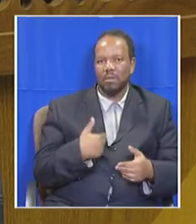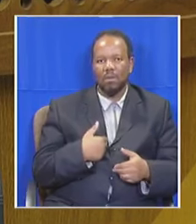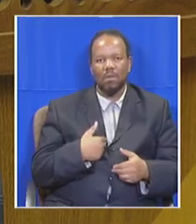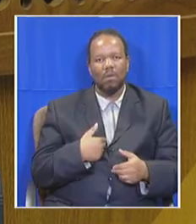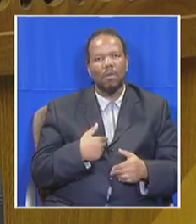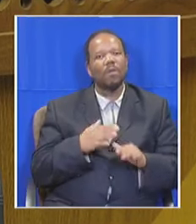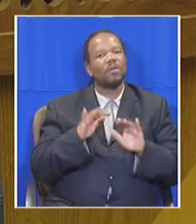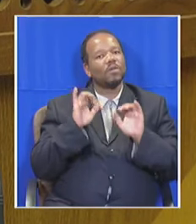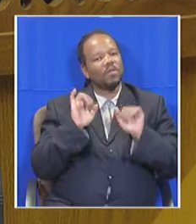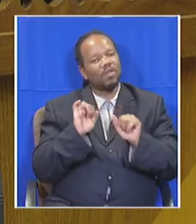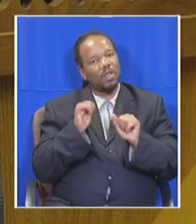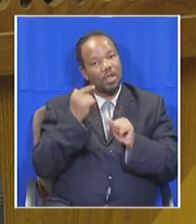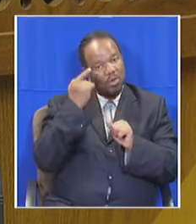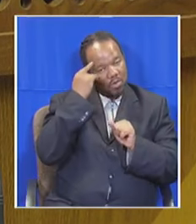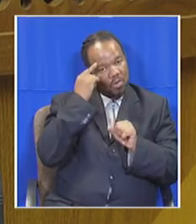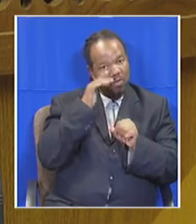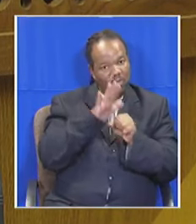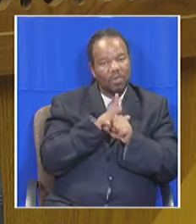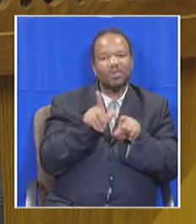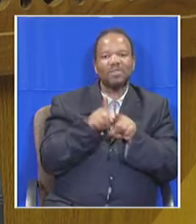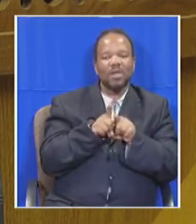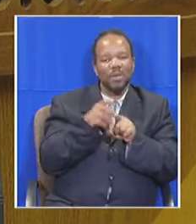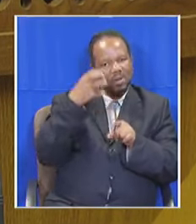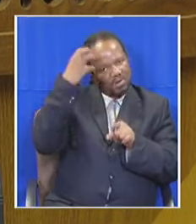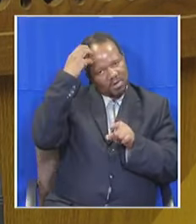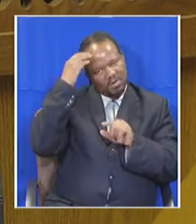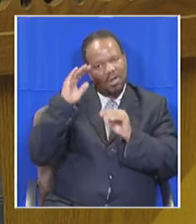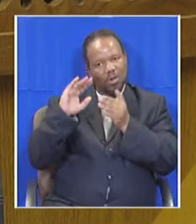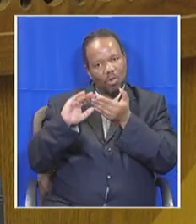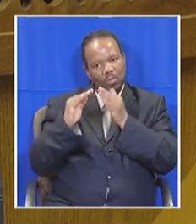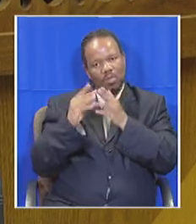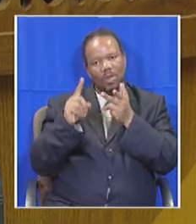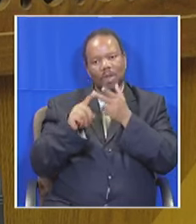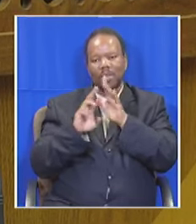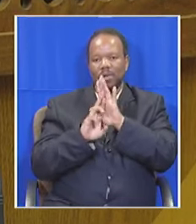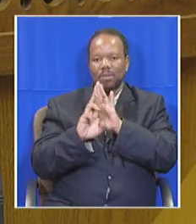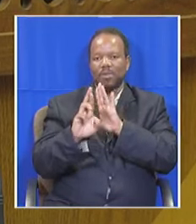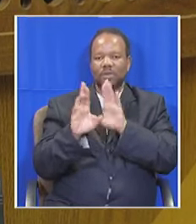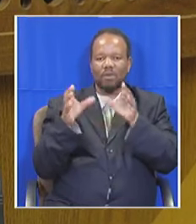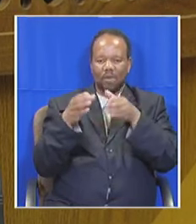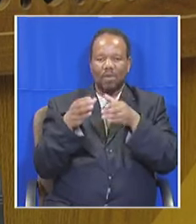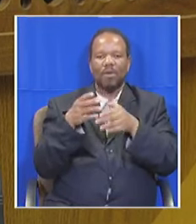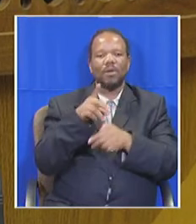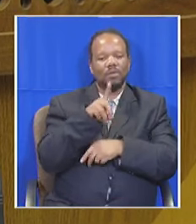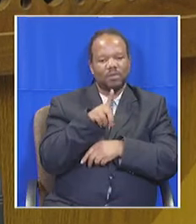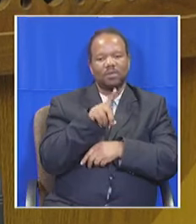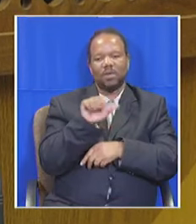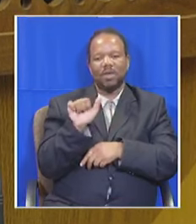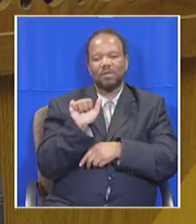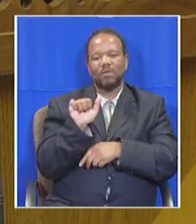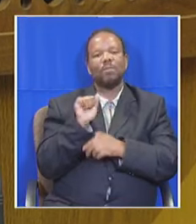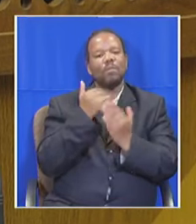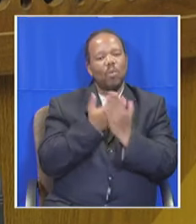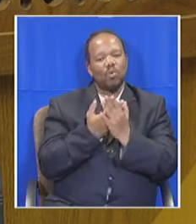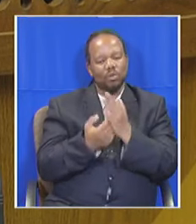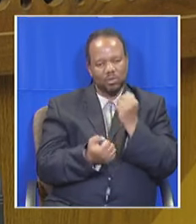more true than in the case of traditional communities and those that represent them. The DA supports this motion on